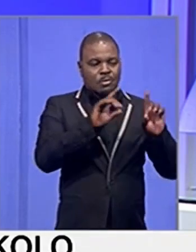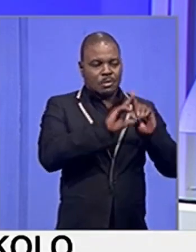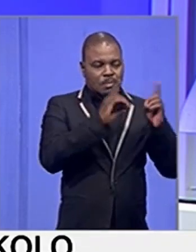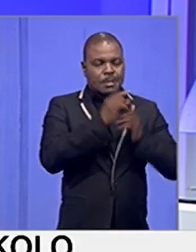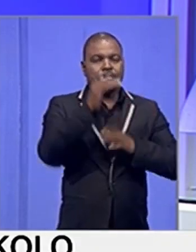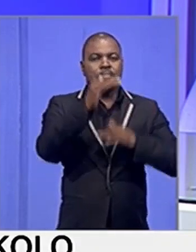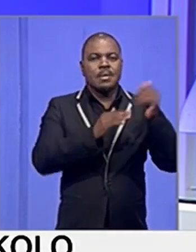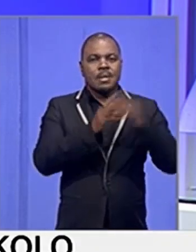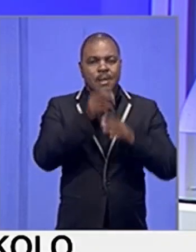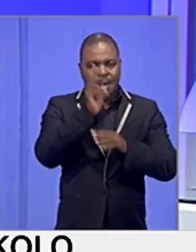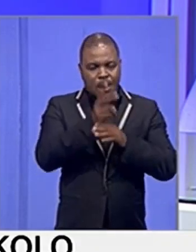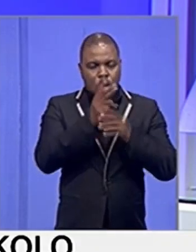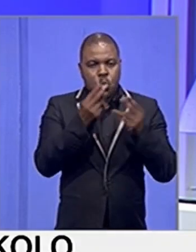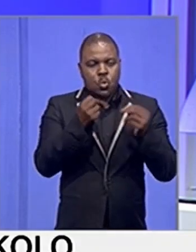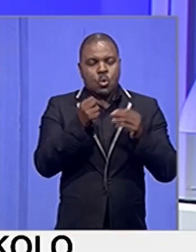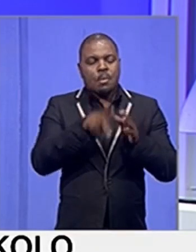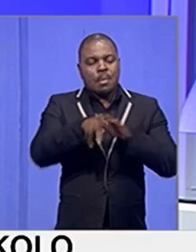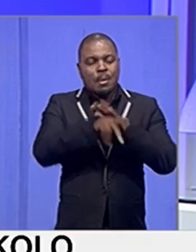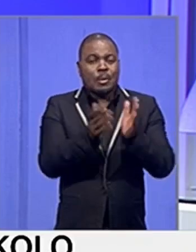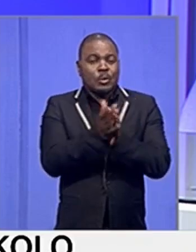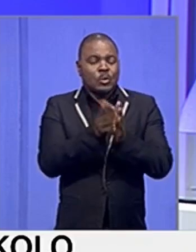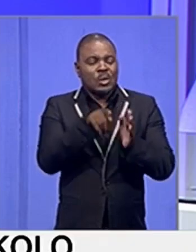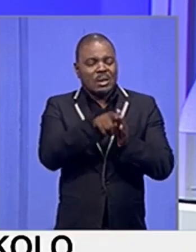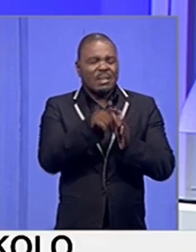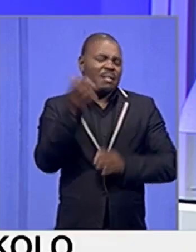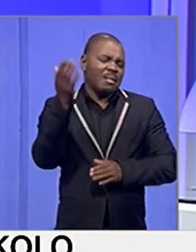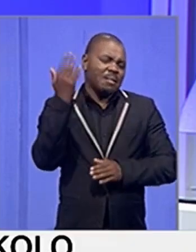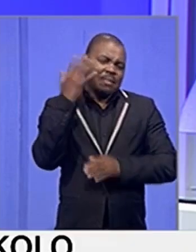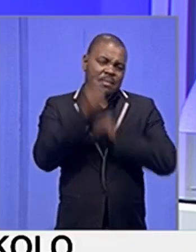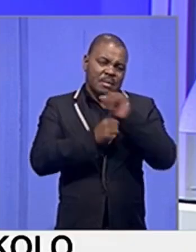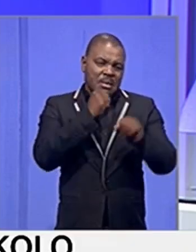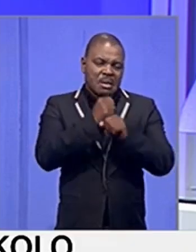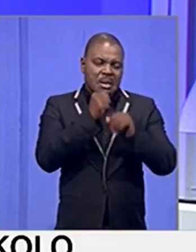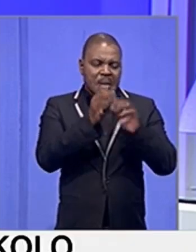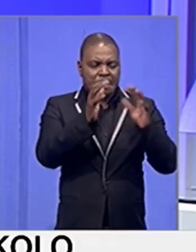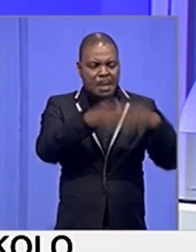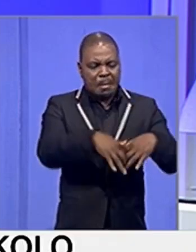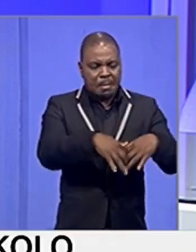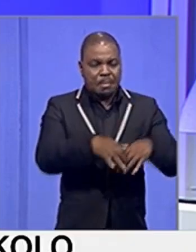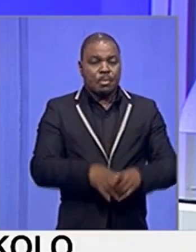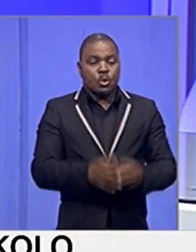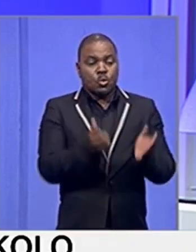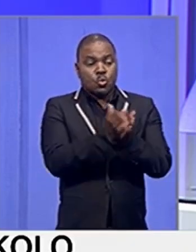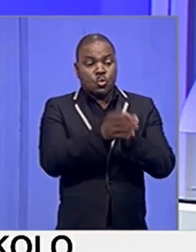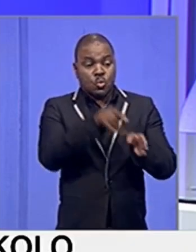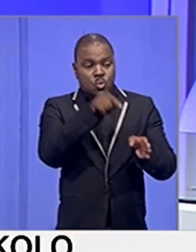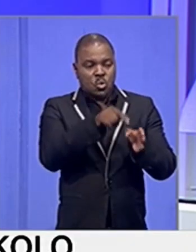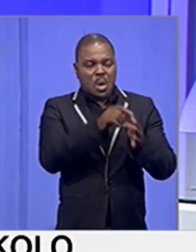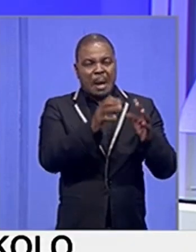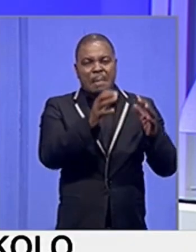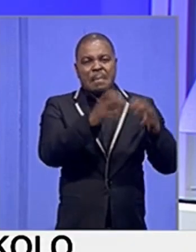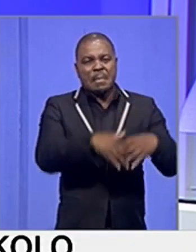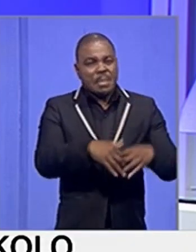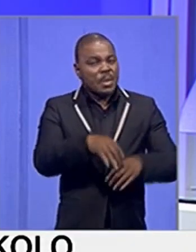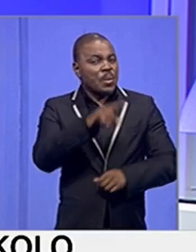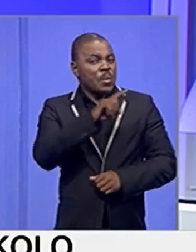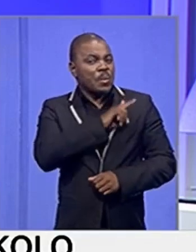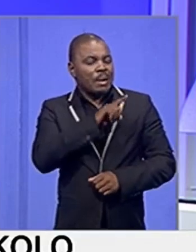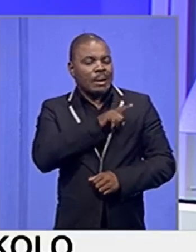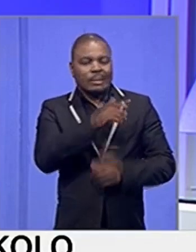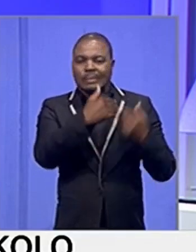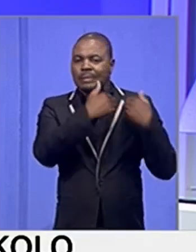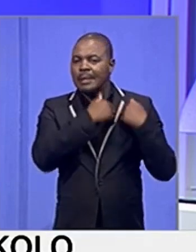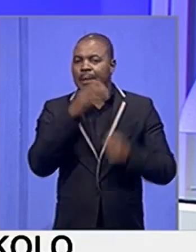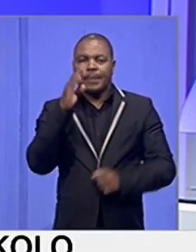geleswa sekolo sa primary seo se thubilwego mengwaga e mehlano ya go feta sekolo se ile sa thubiwa ka mabaka a